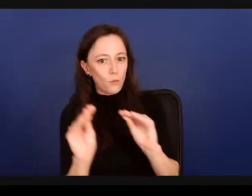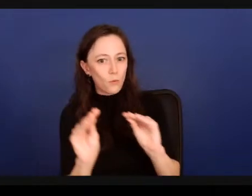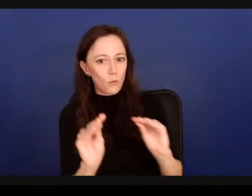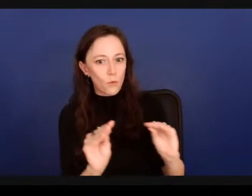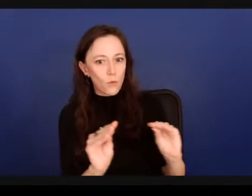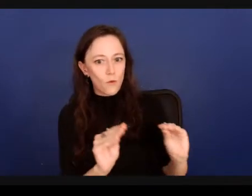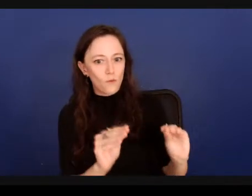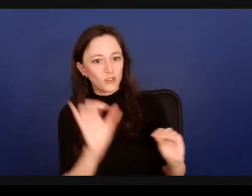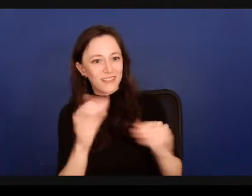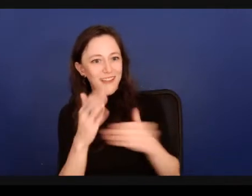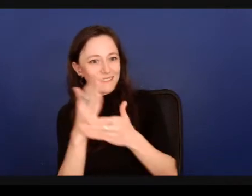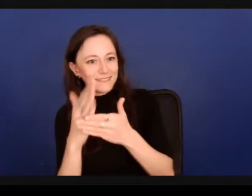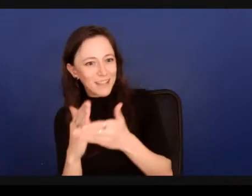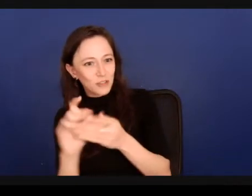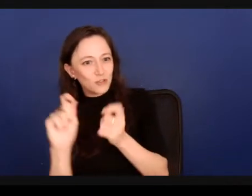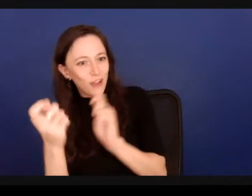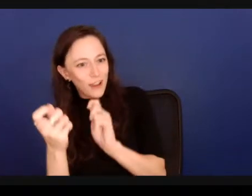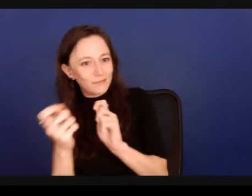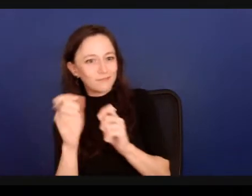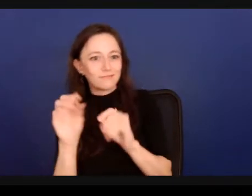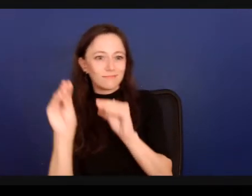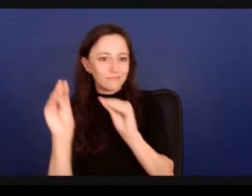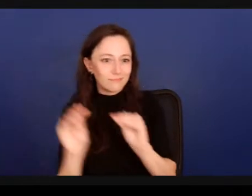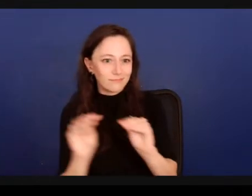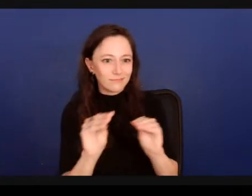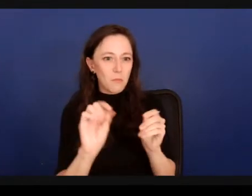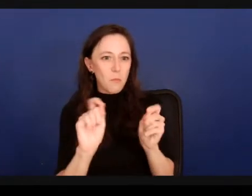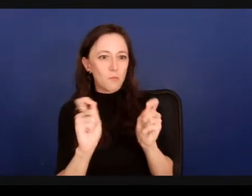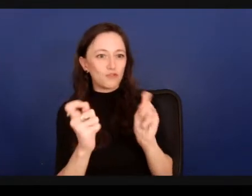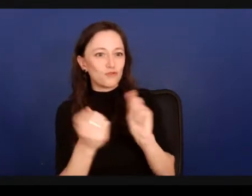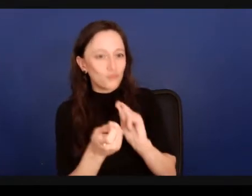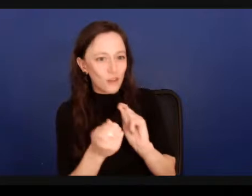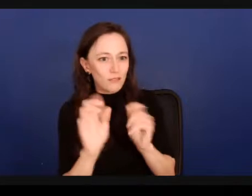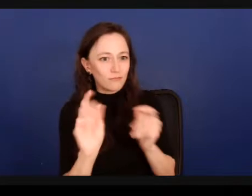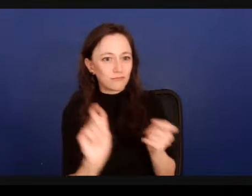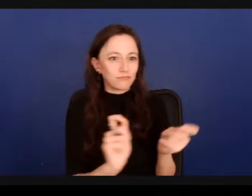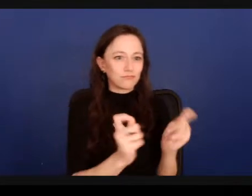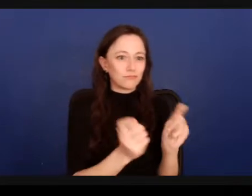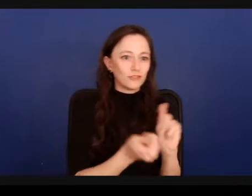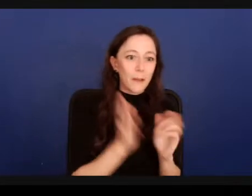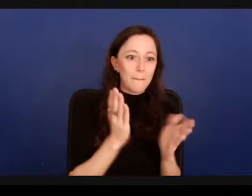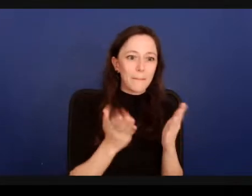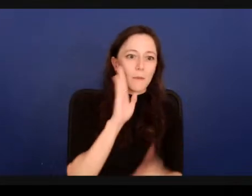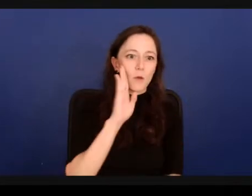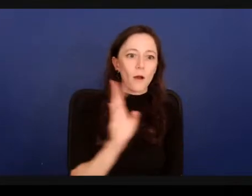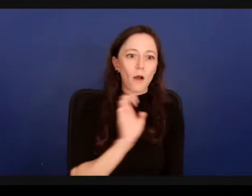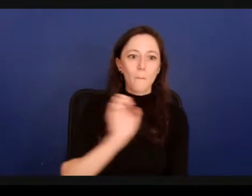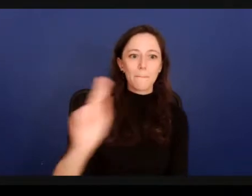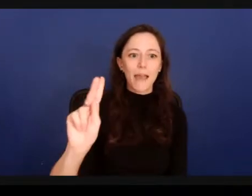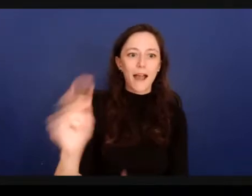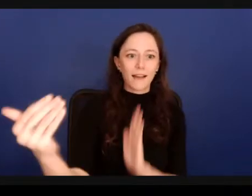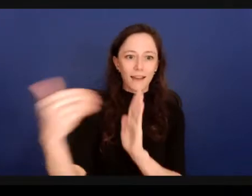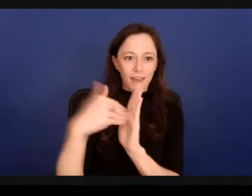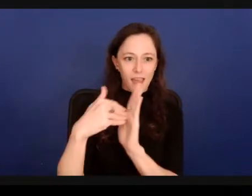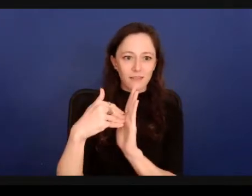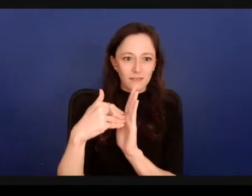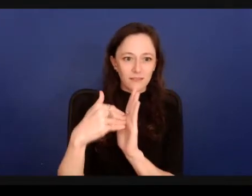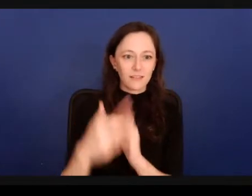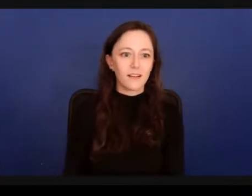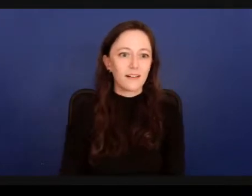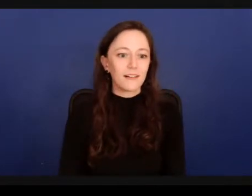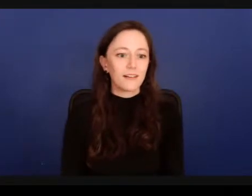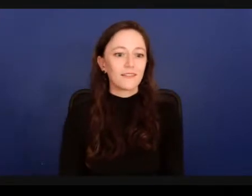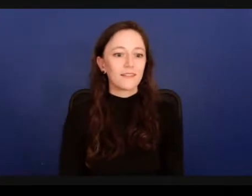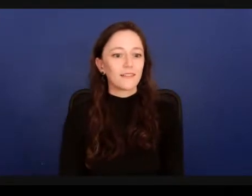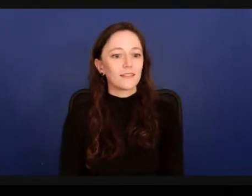have its turn, and this section can go again, and this section can go again, and eventually it works its way back. So in that context,